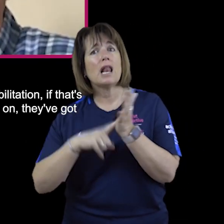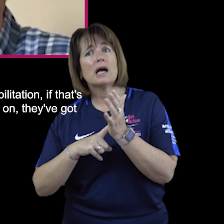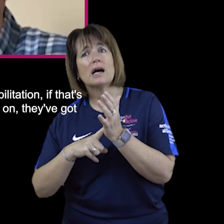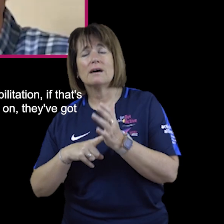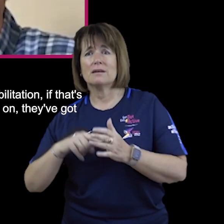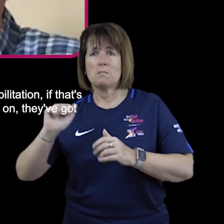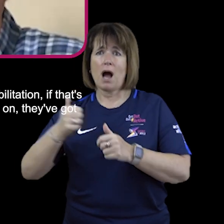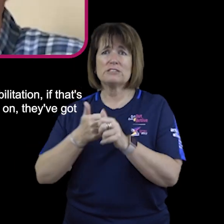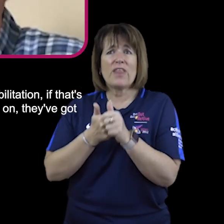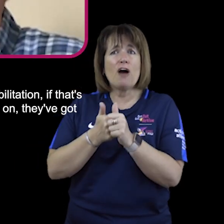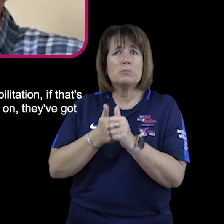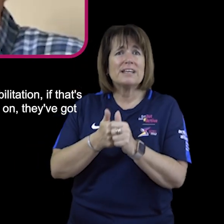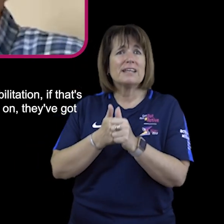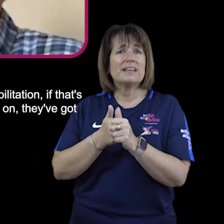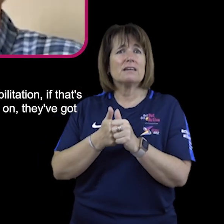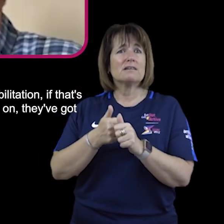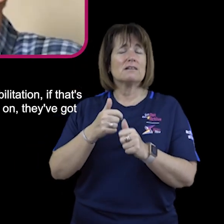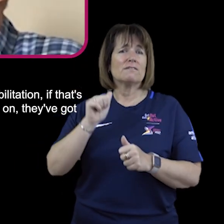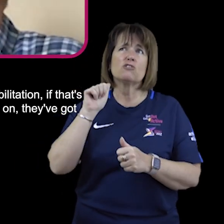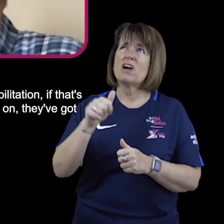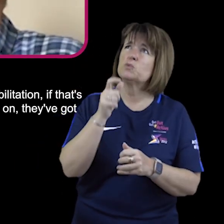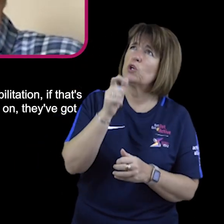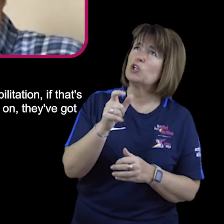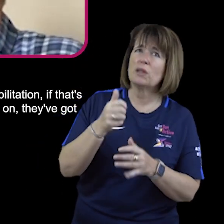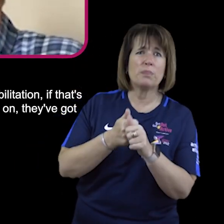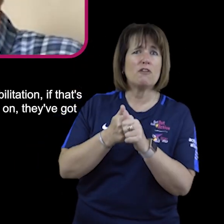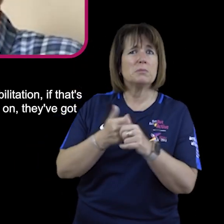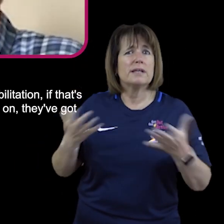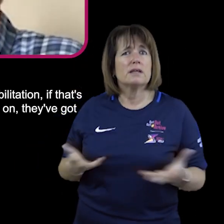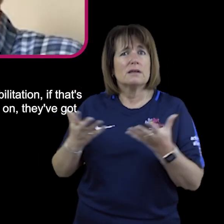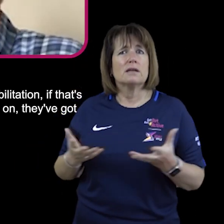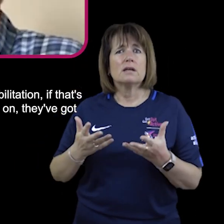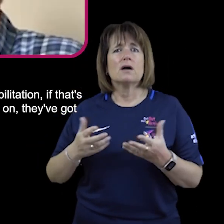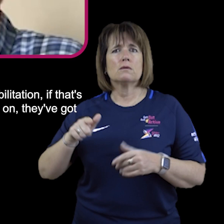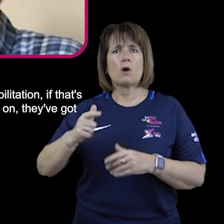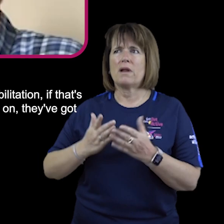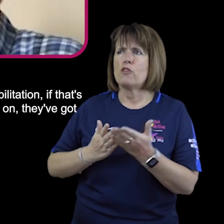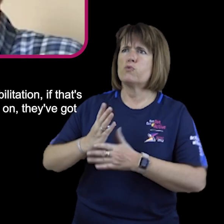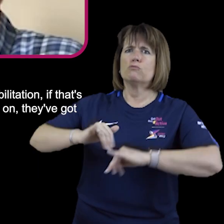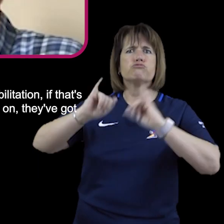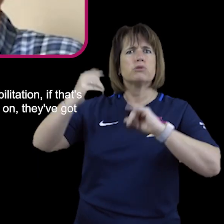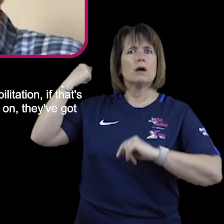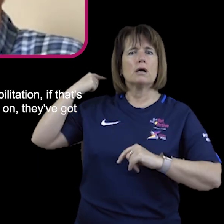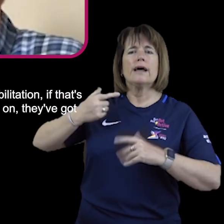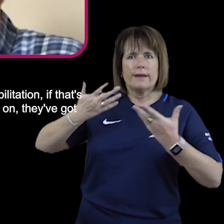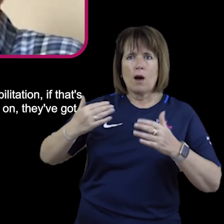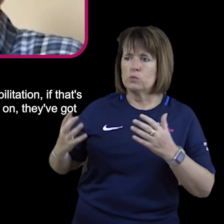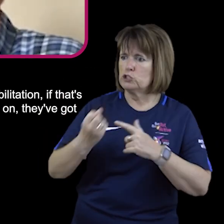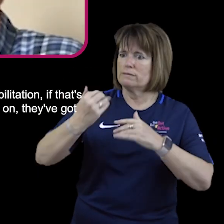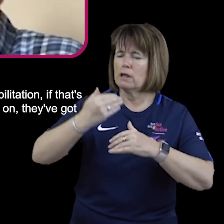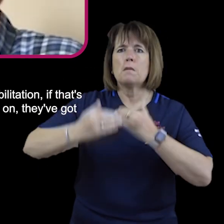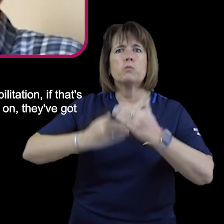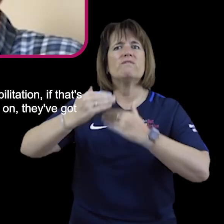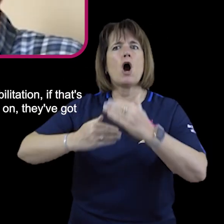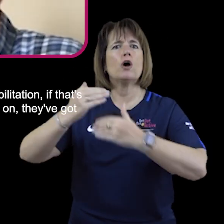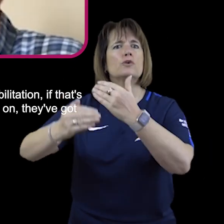in a hostel, and this was part of their rehabilitation, if that's the right word, you know, of coming to terms with where they